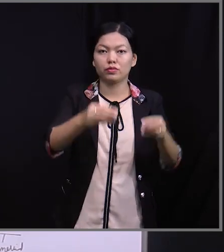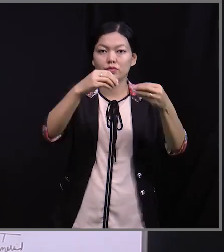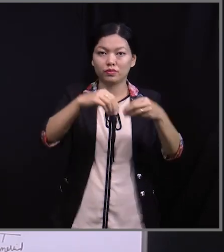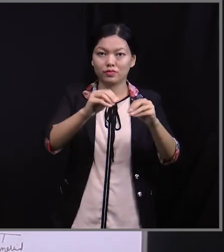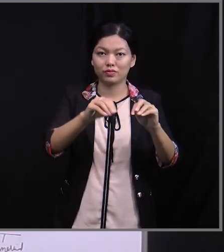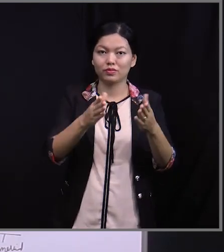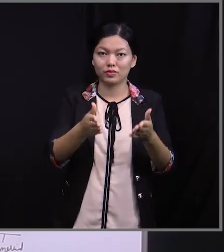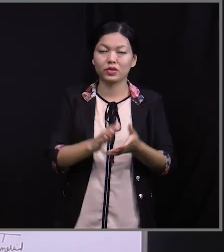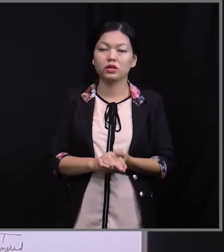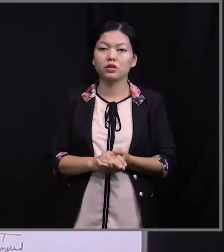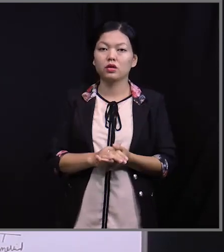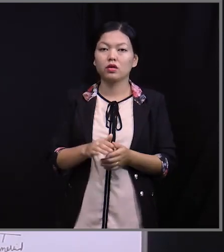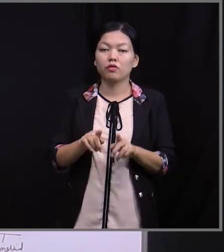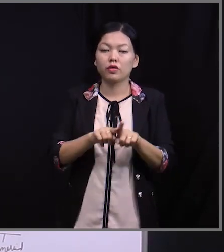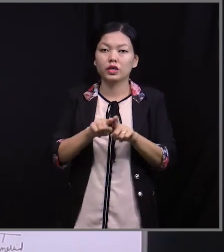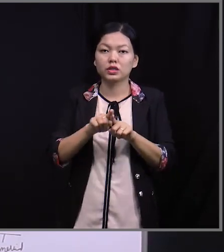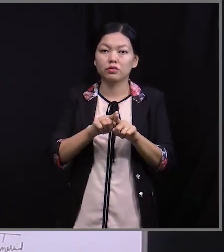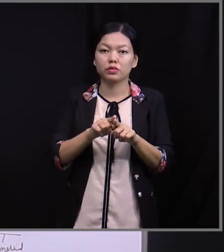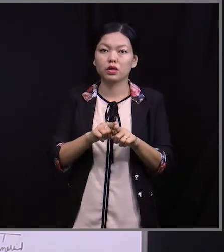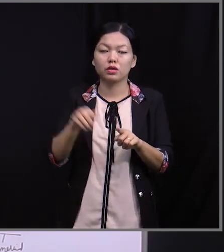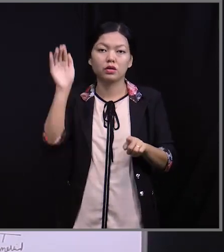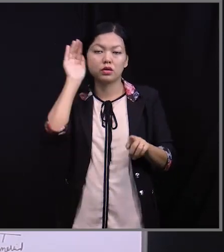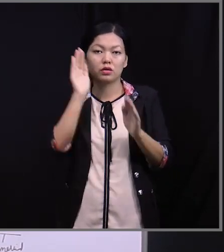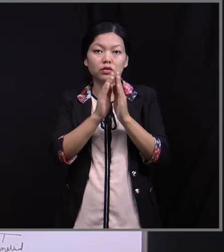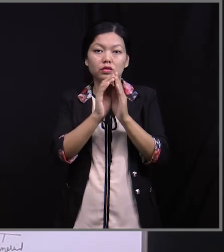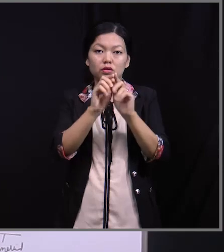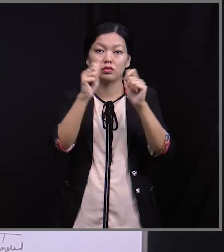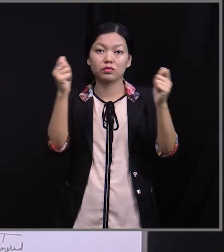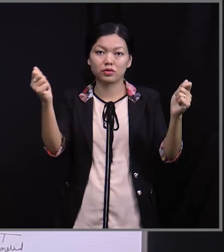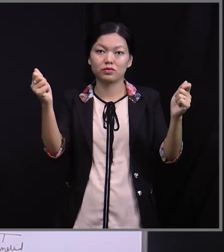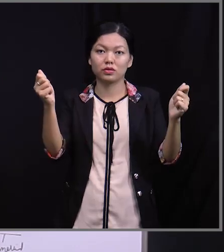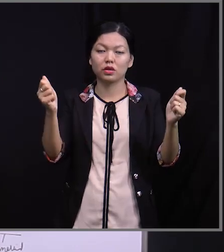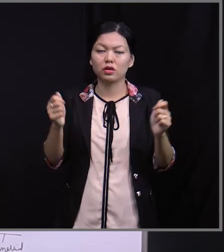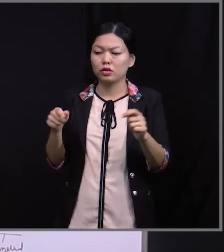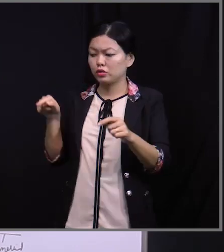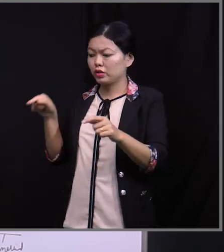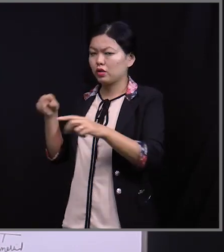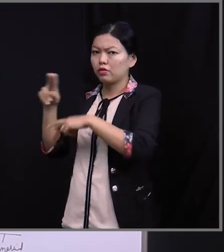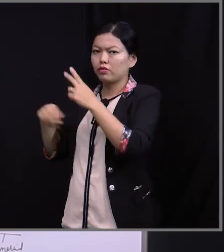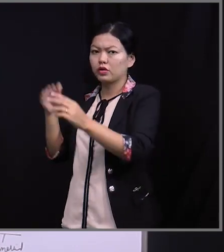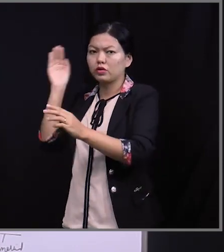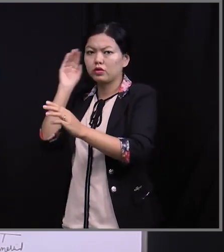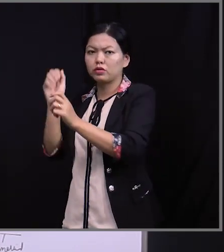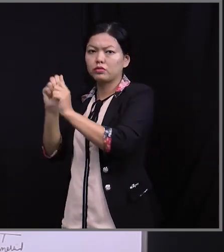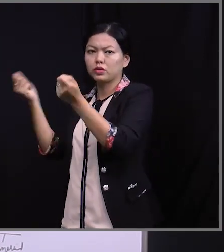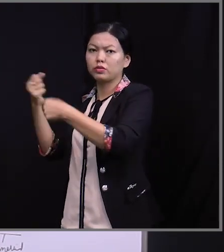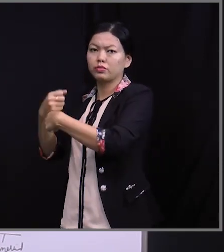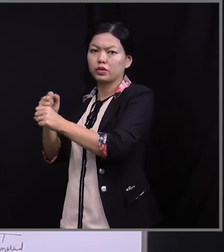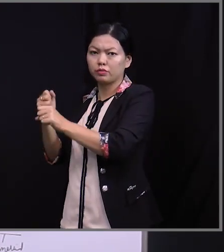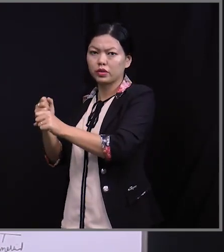newspapers or televisions or everything. Marketing relates to the consumer needs and wants and satisfaction of the